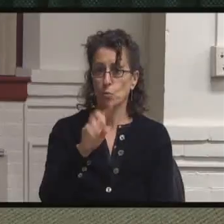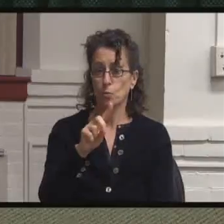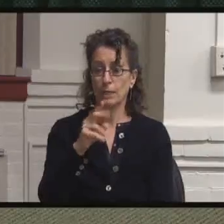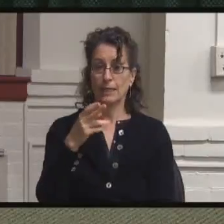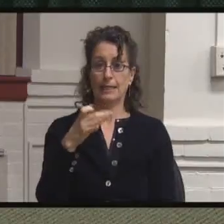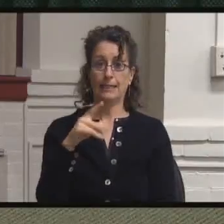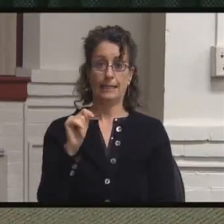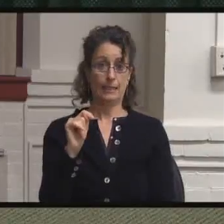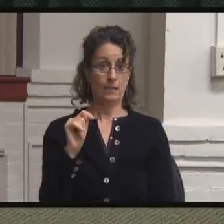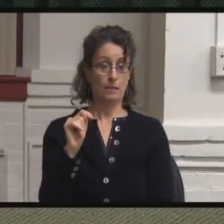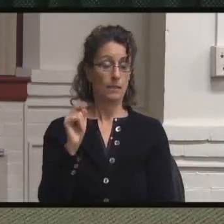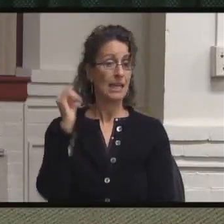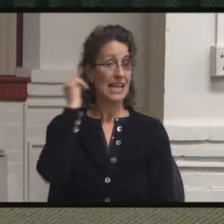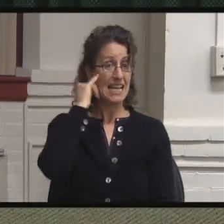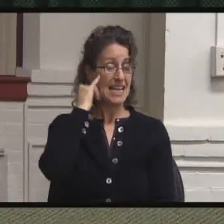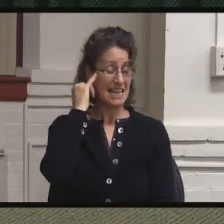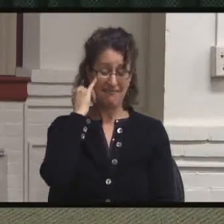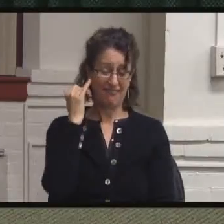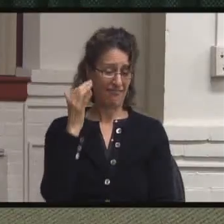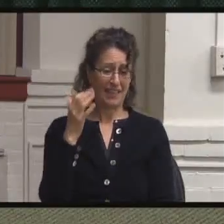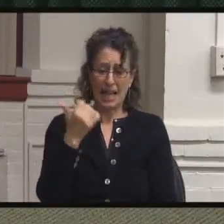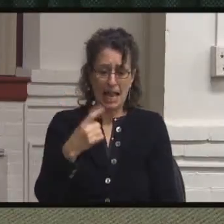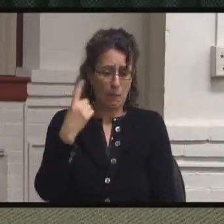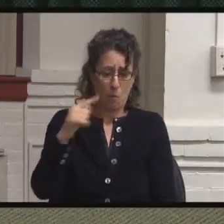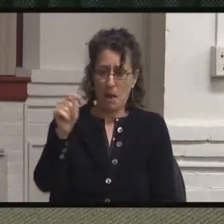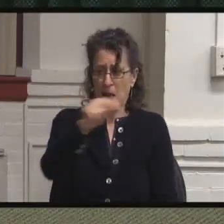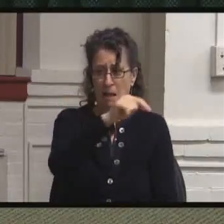facilities or several of the facilities are recommended that